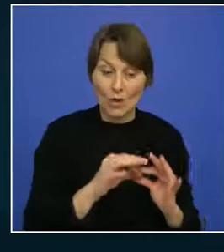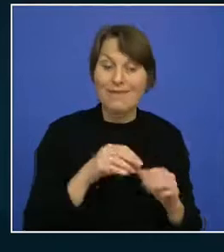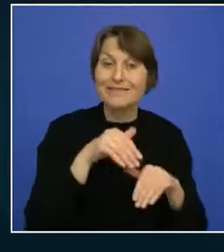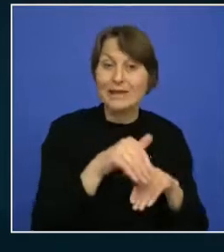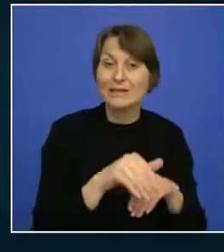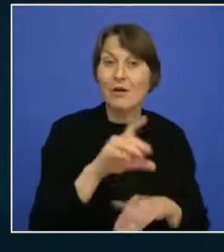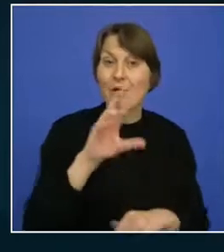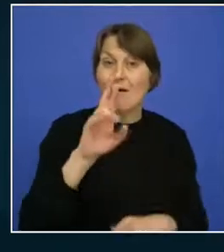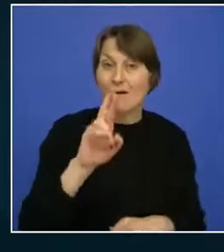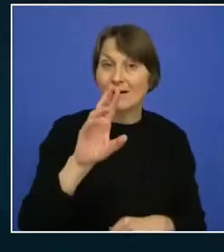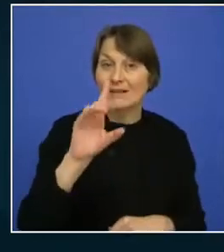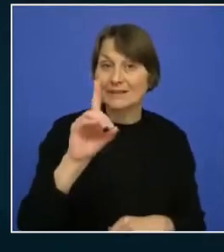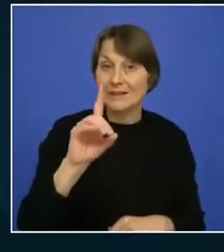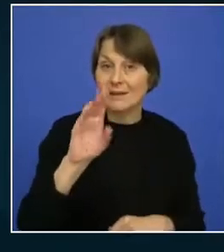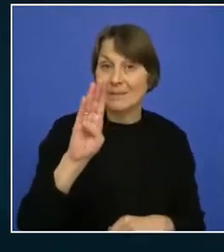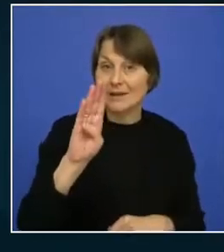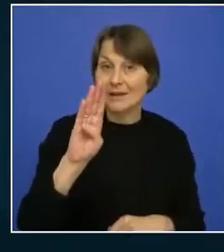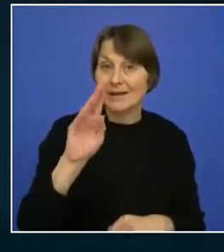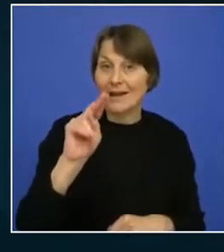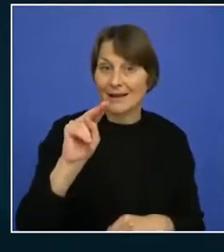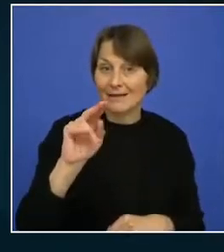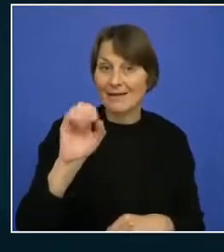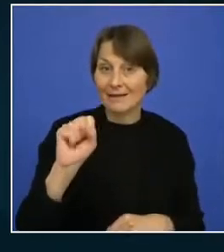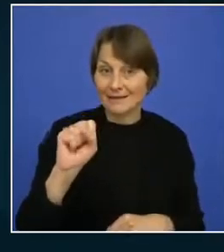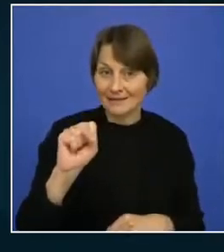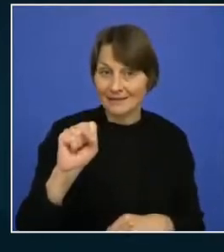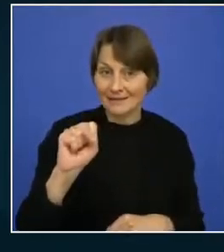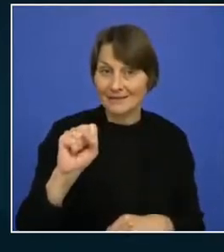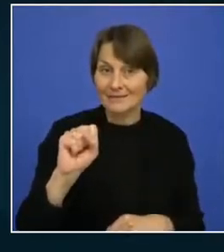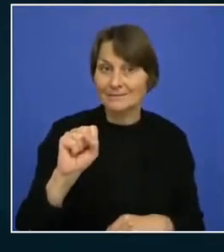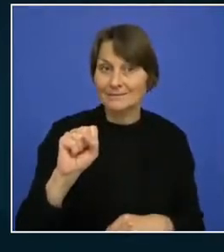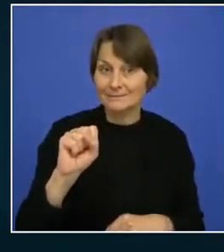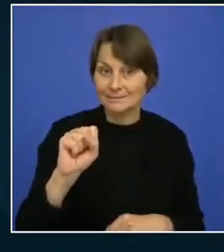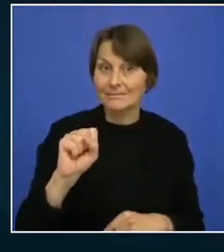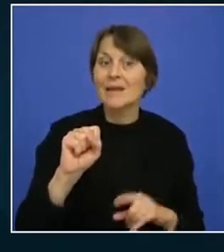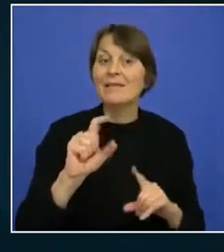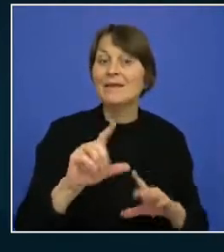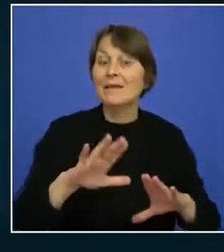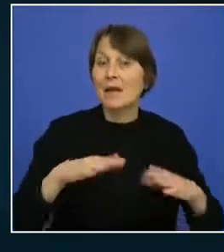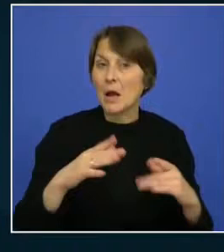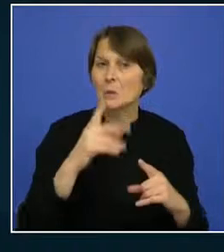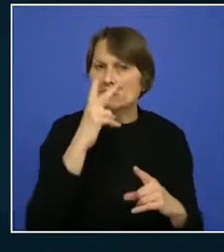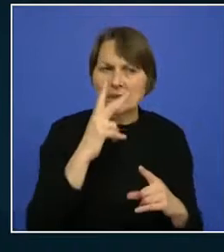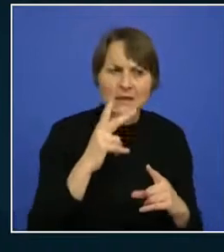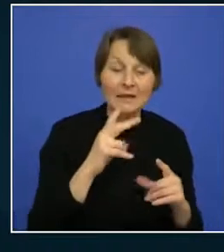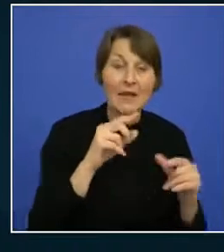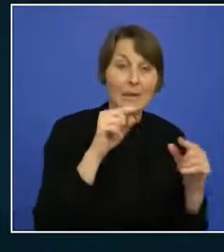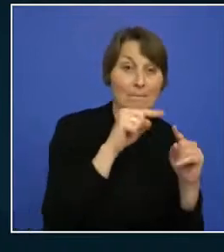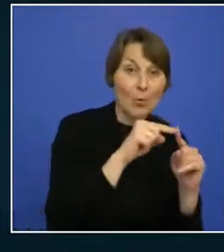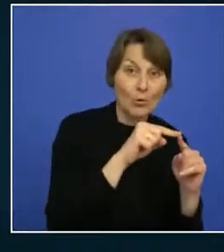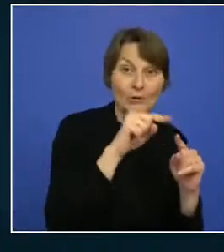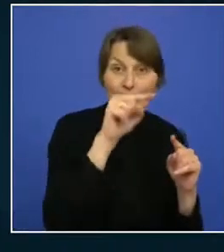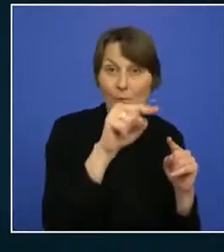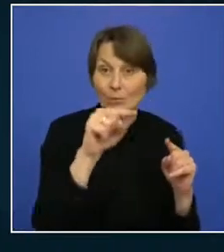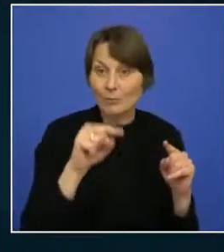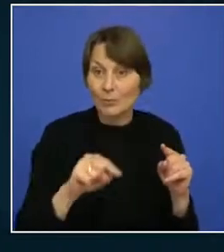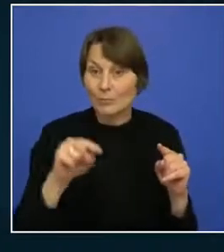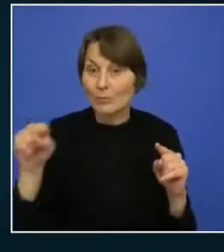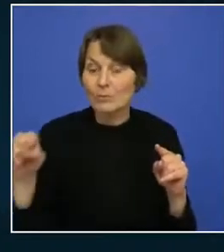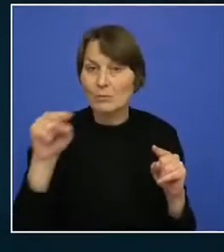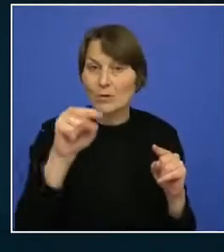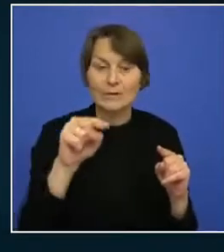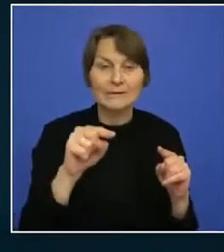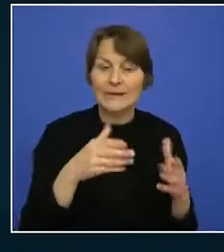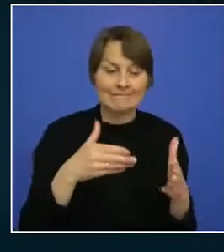databases, when you get too many joins, you fall over. And that was a huge problem. And when you start